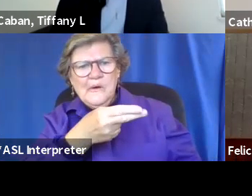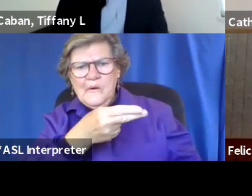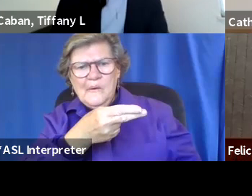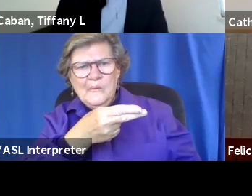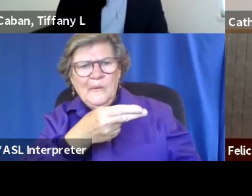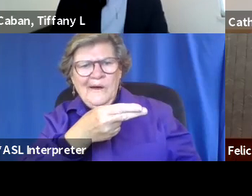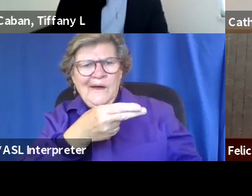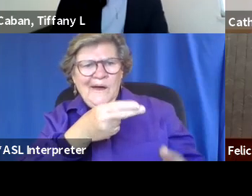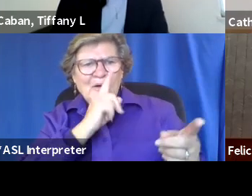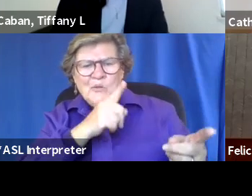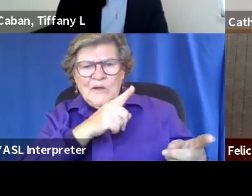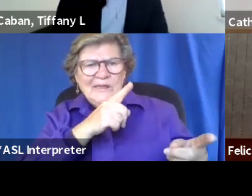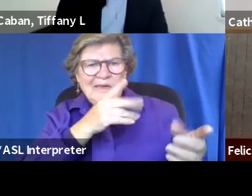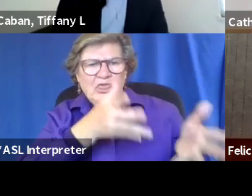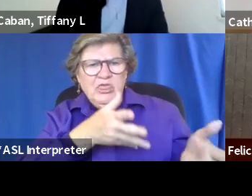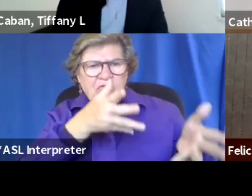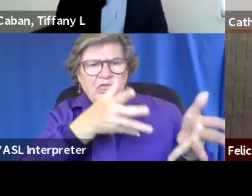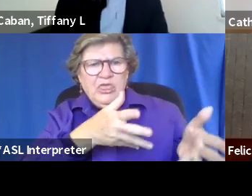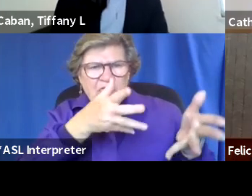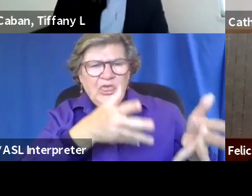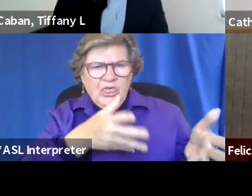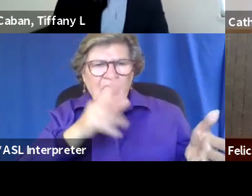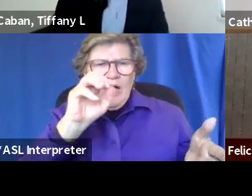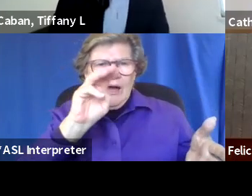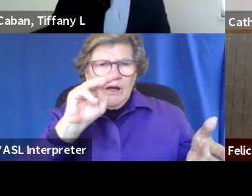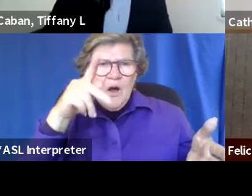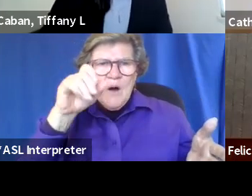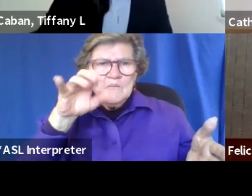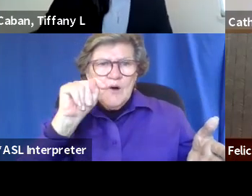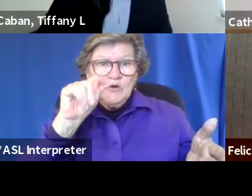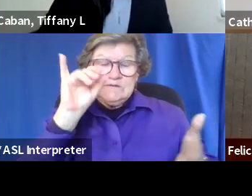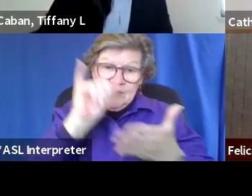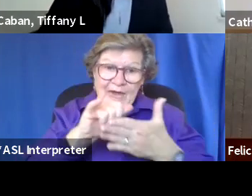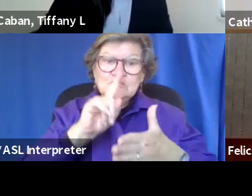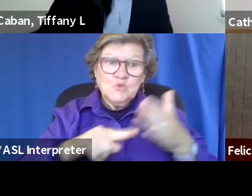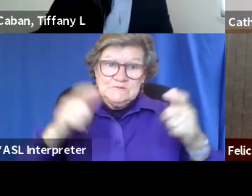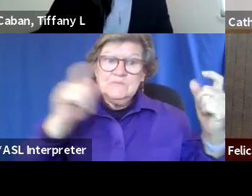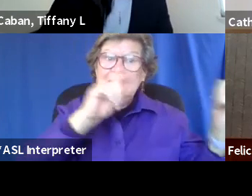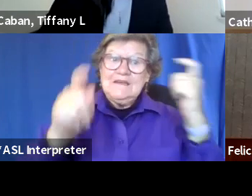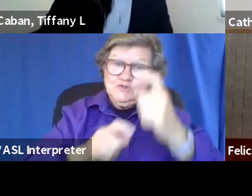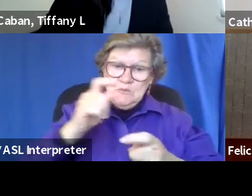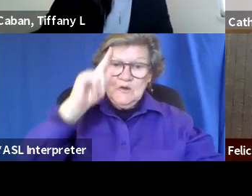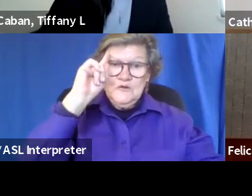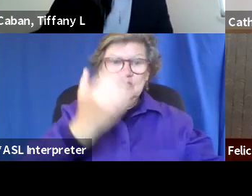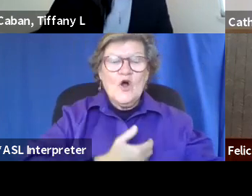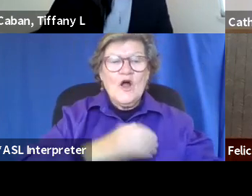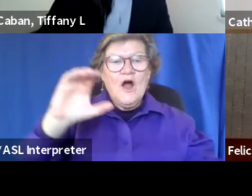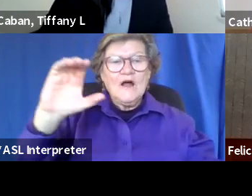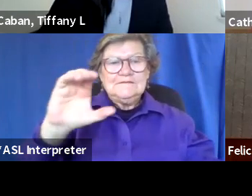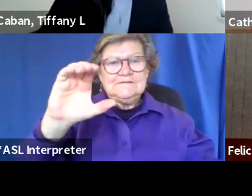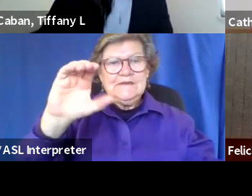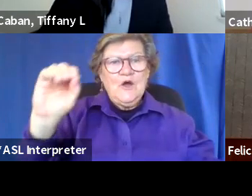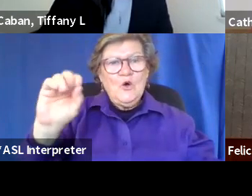in our dumps, they end up rotting and composting. And that's what is a big contributor to our carbon dioxide,